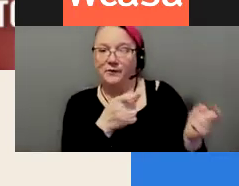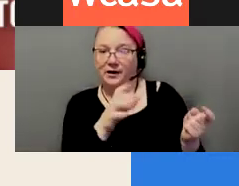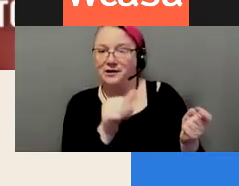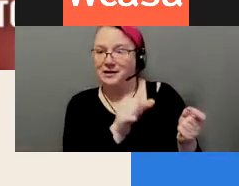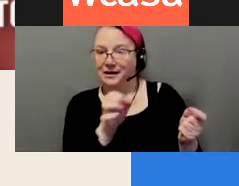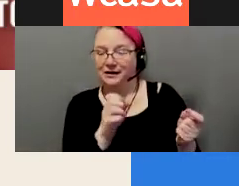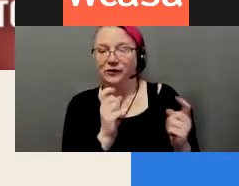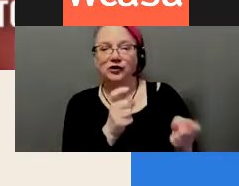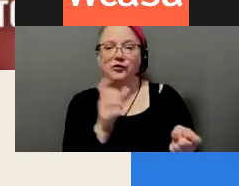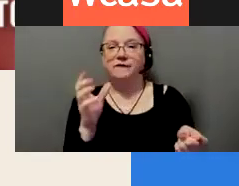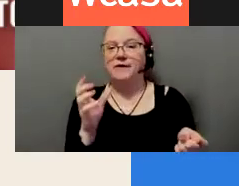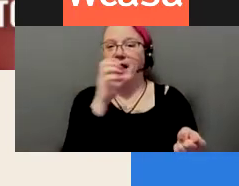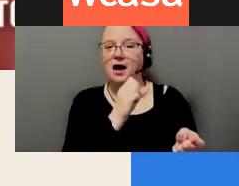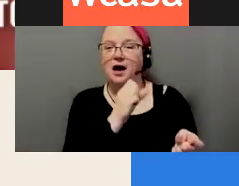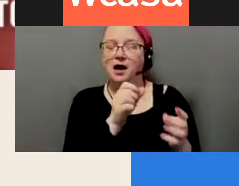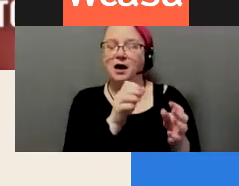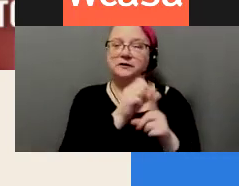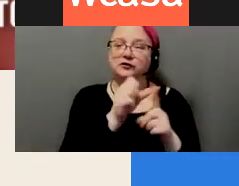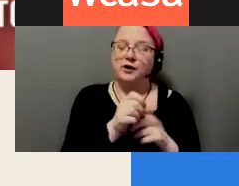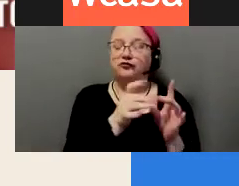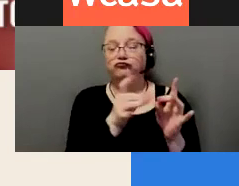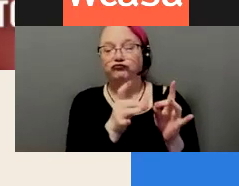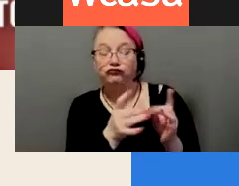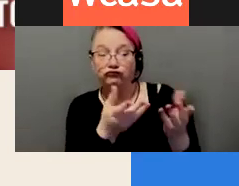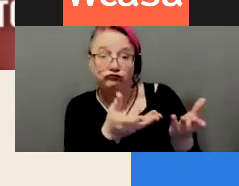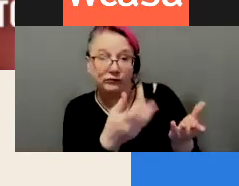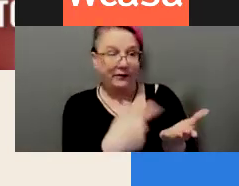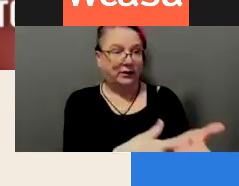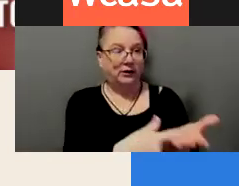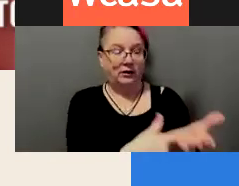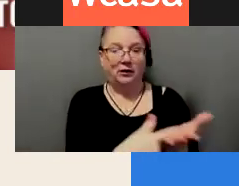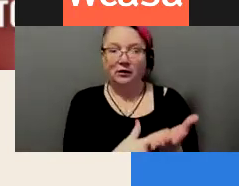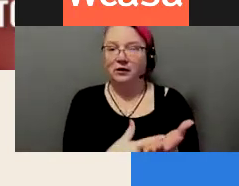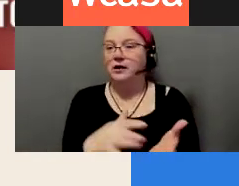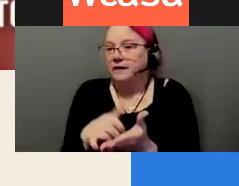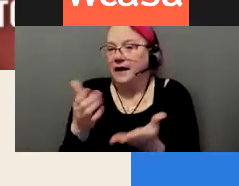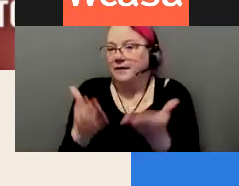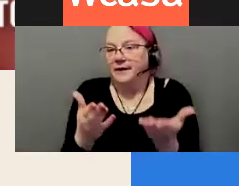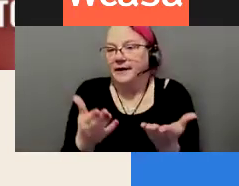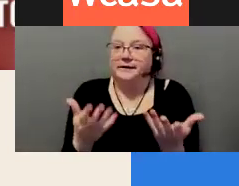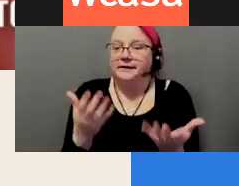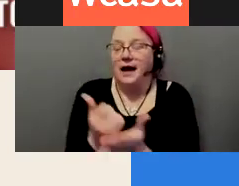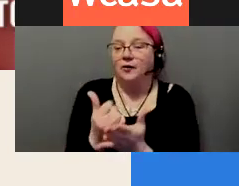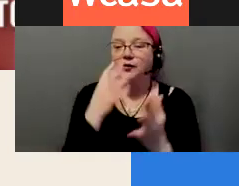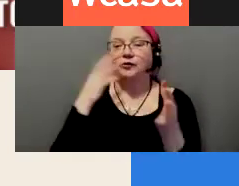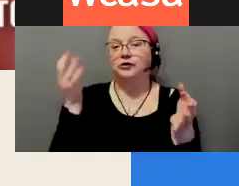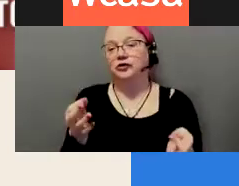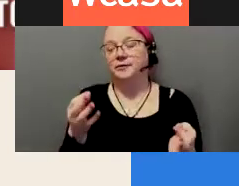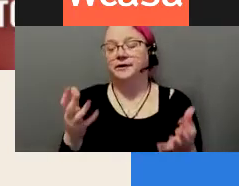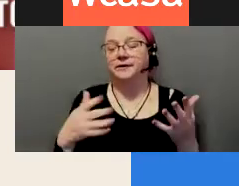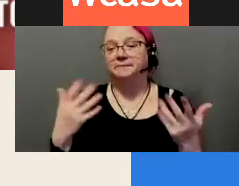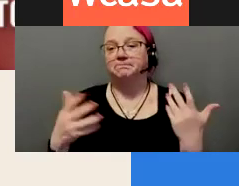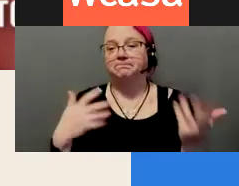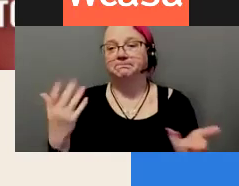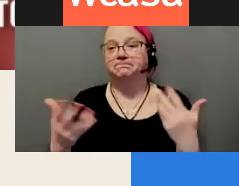You give them the hypothetical and you talk that through, and that might help you determine the right way or the better